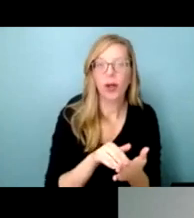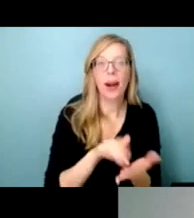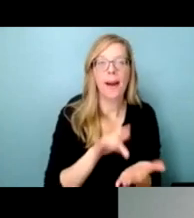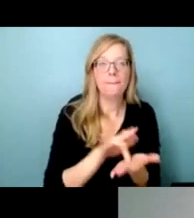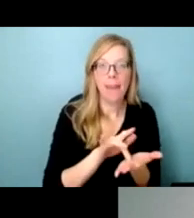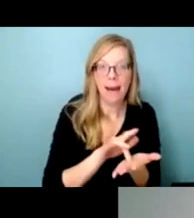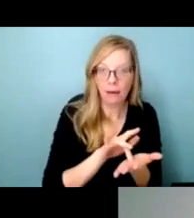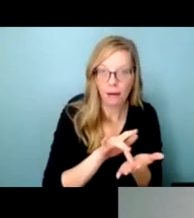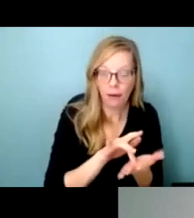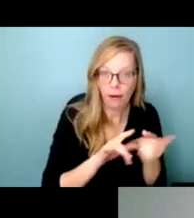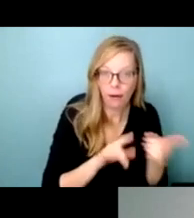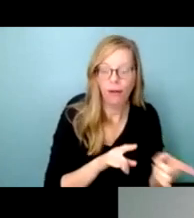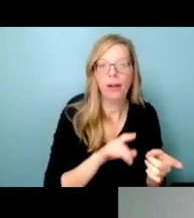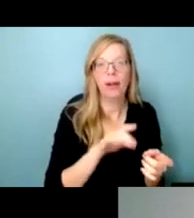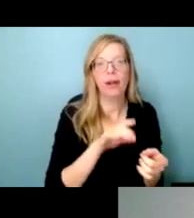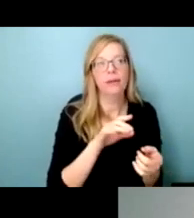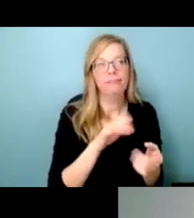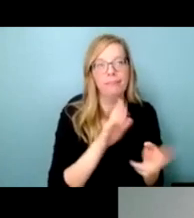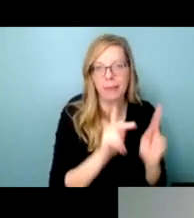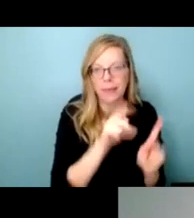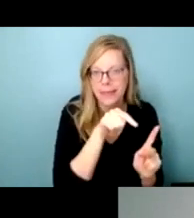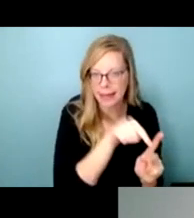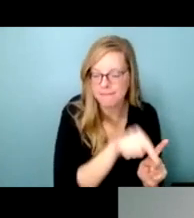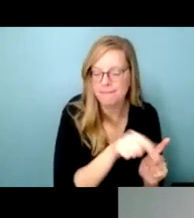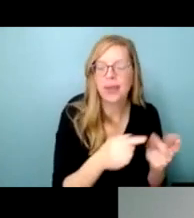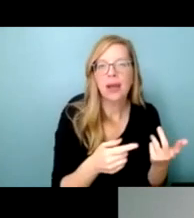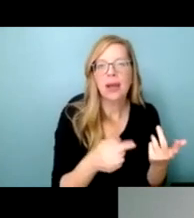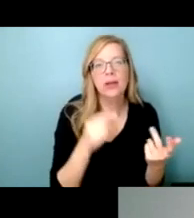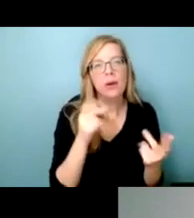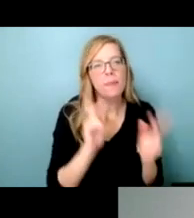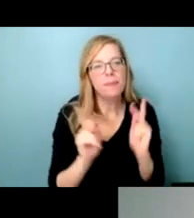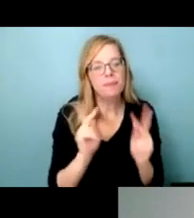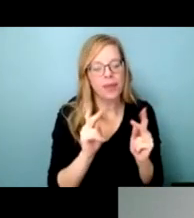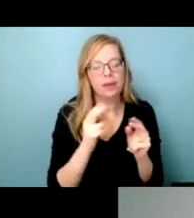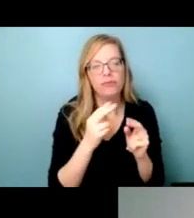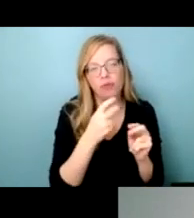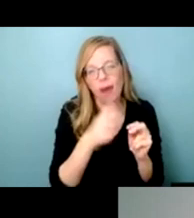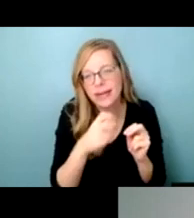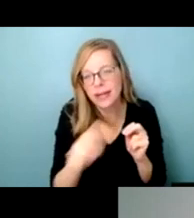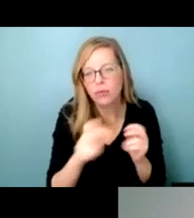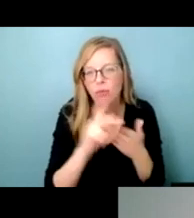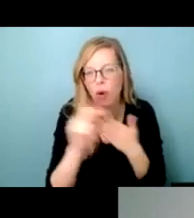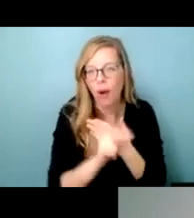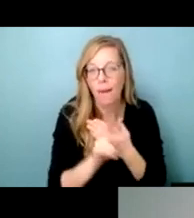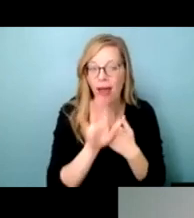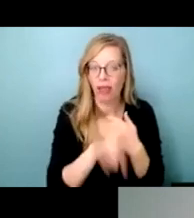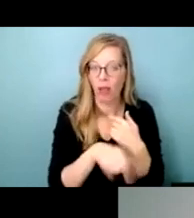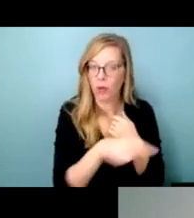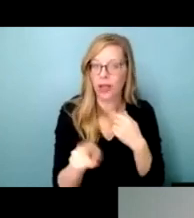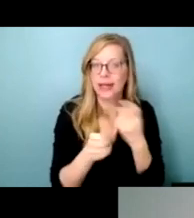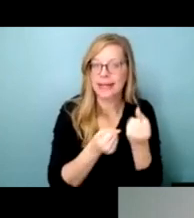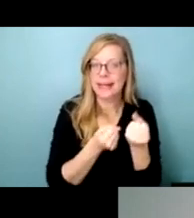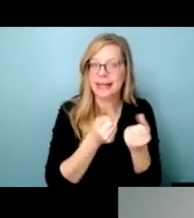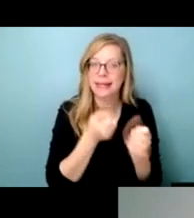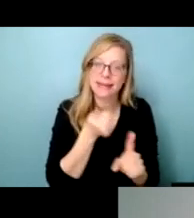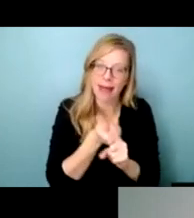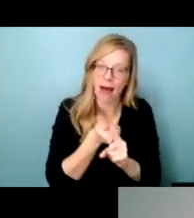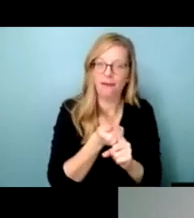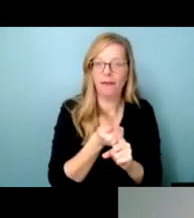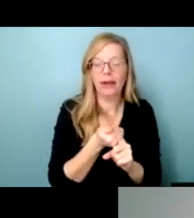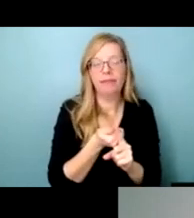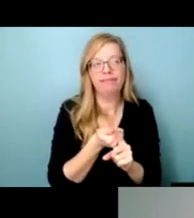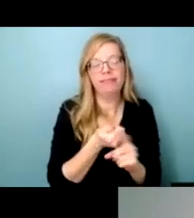you know, those types of things, our transition program are all self-funded through our